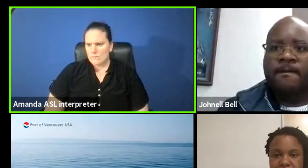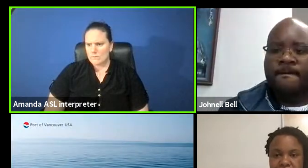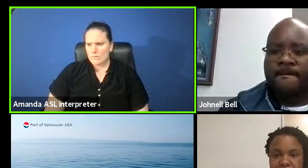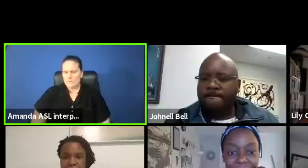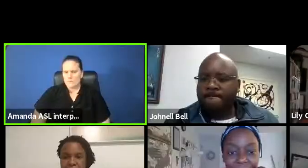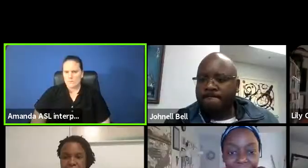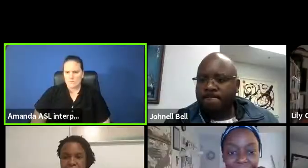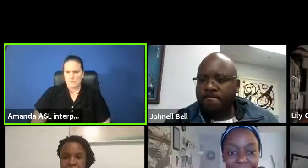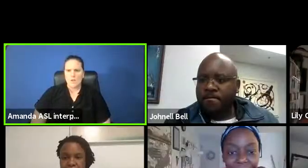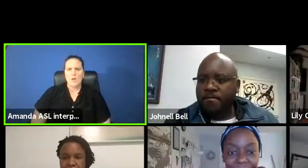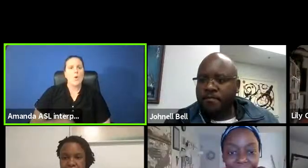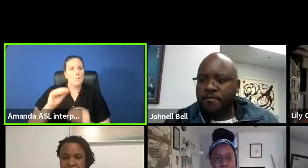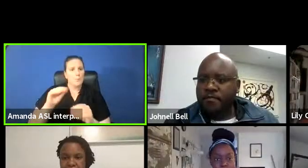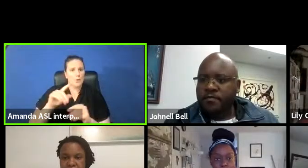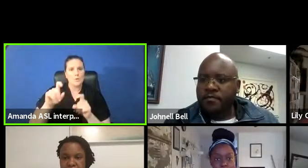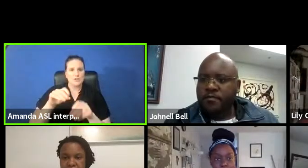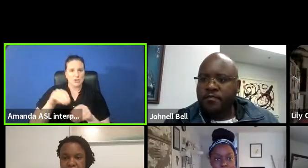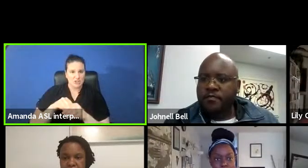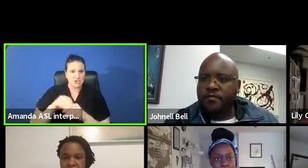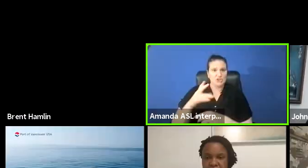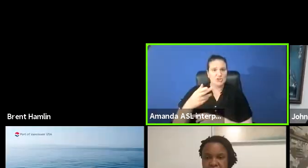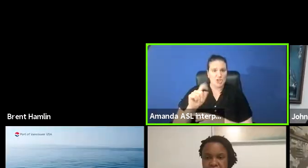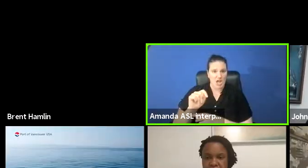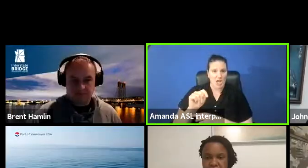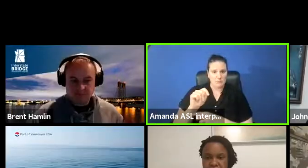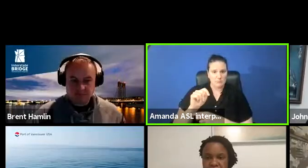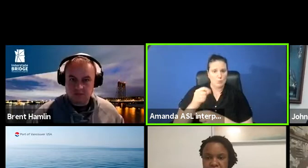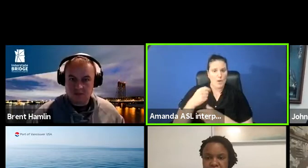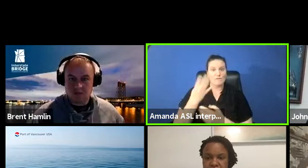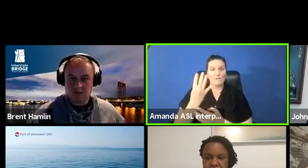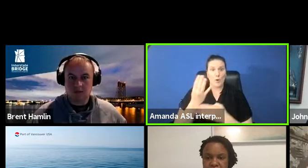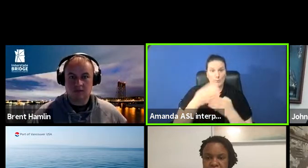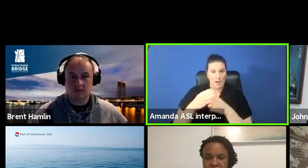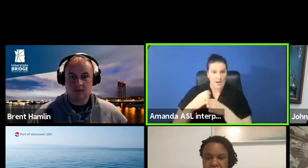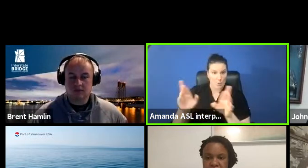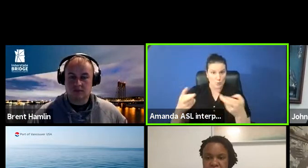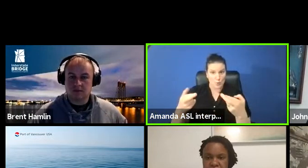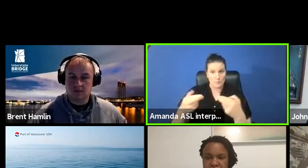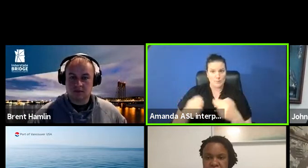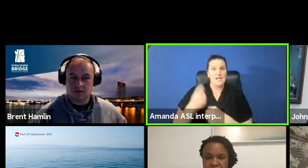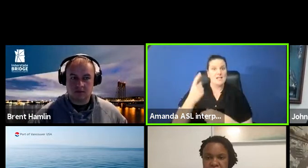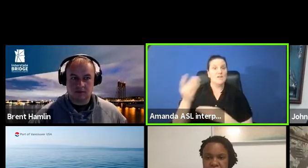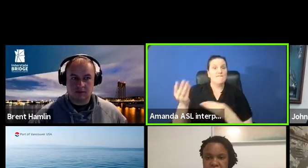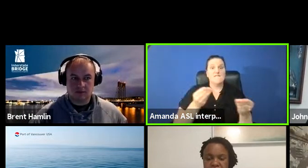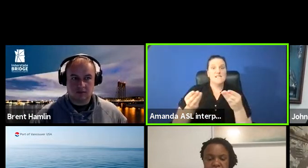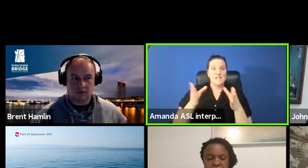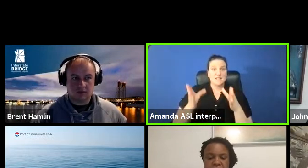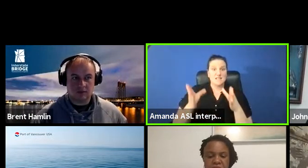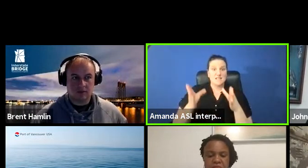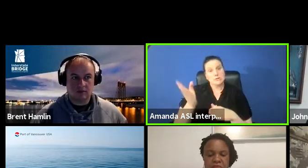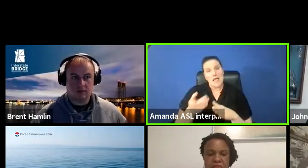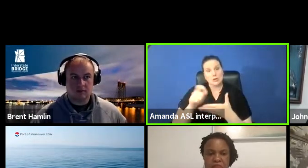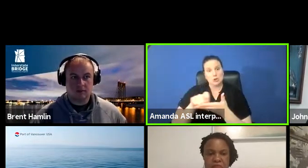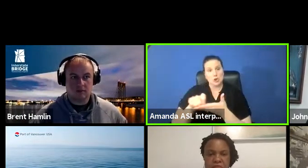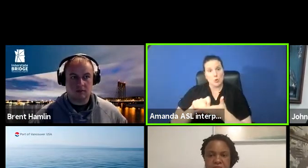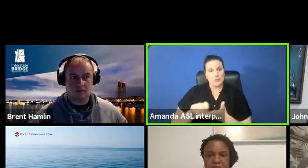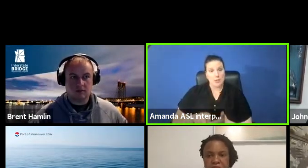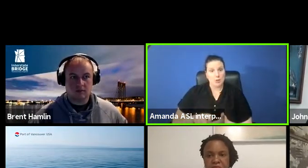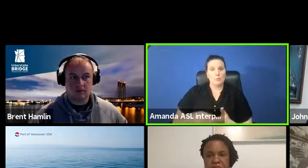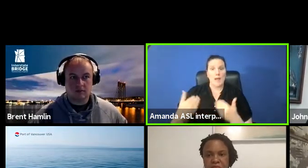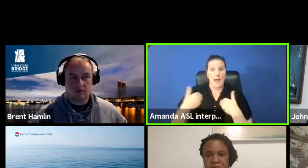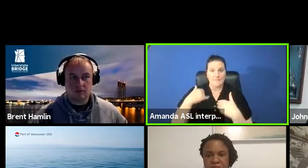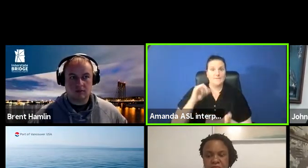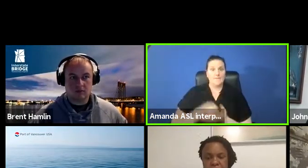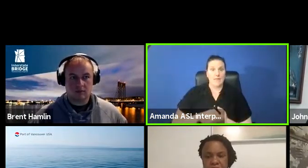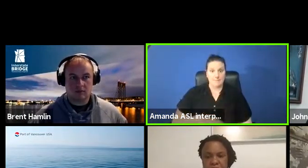questions in the chat, and we'll have 4 breakout rooms. Each will have a facilitator / note taker. So we've got that